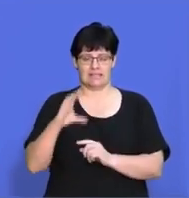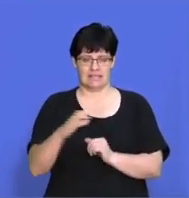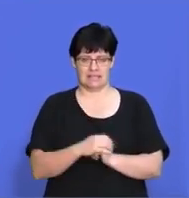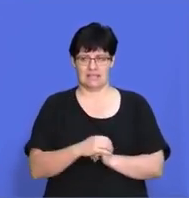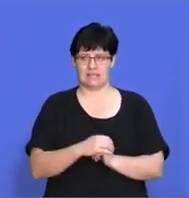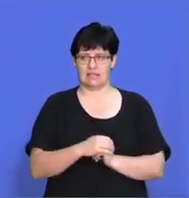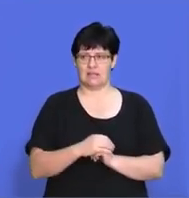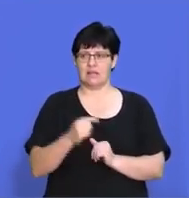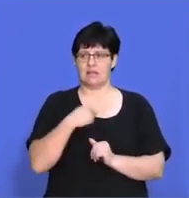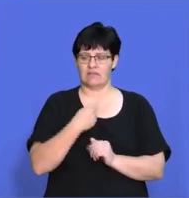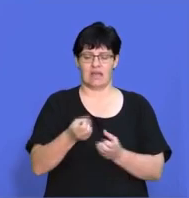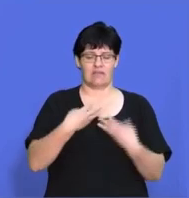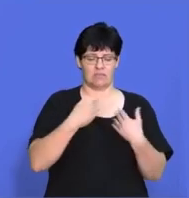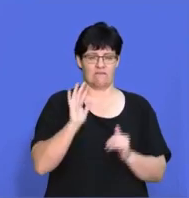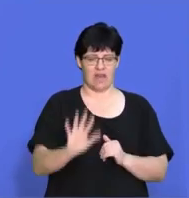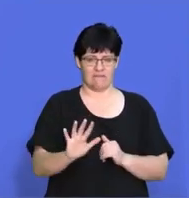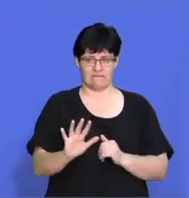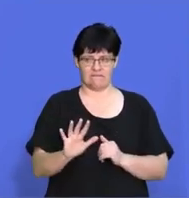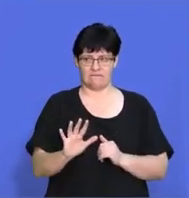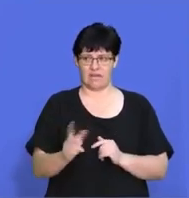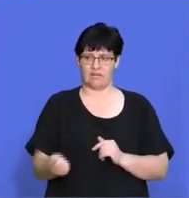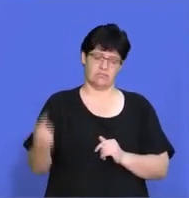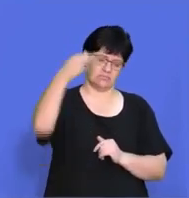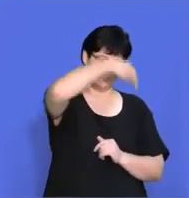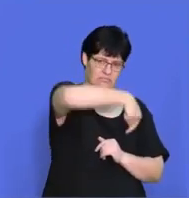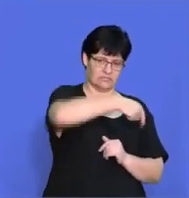c. This gives me 5, which I'm going to take to the other